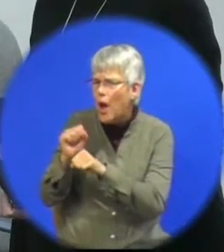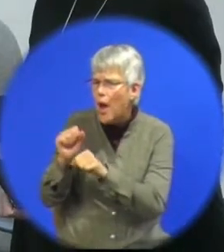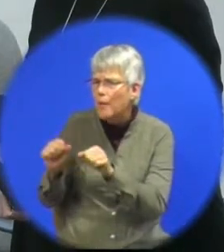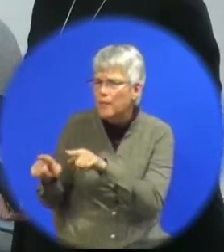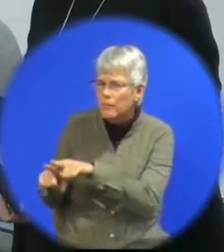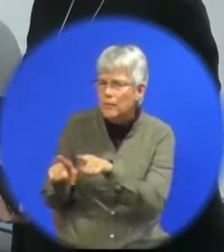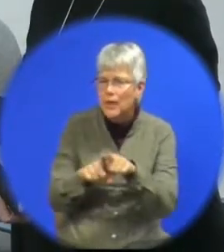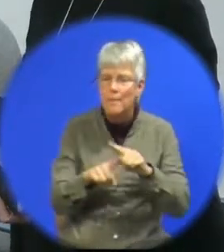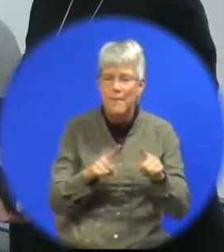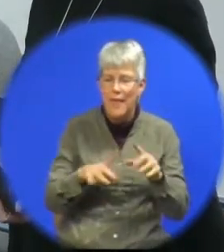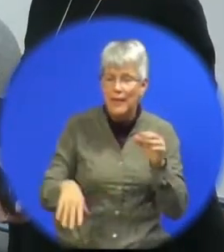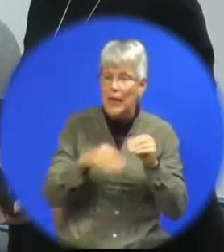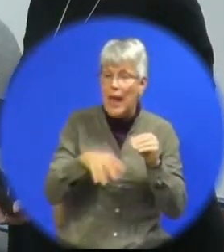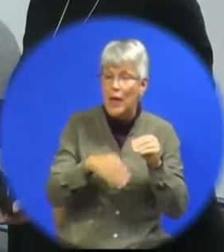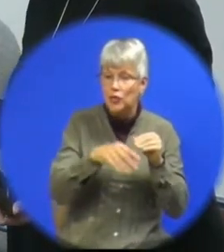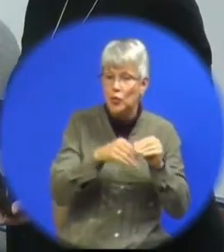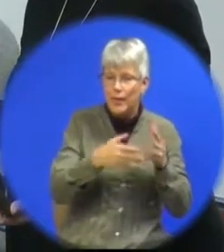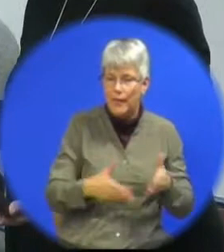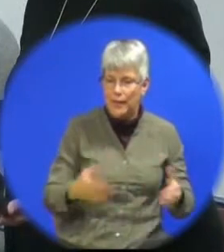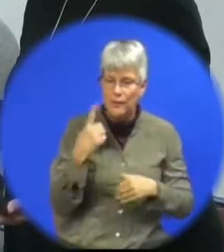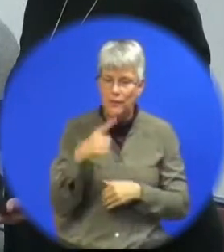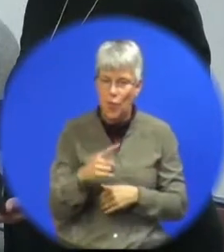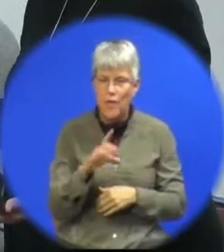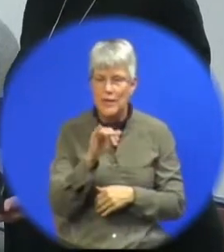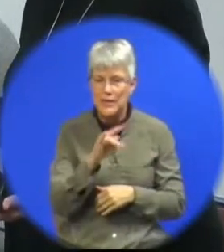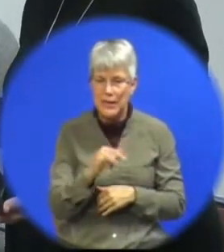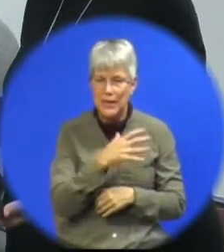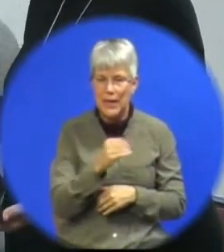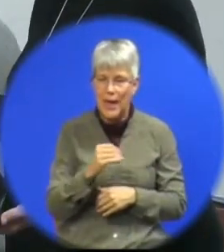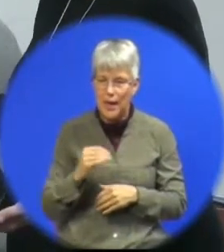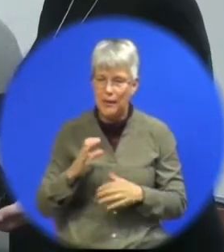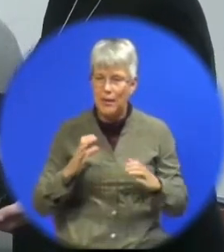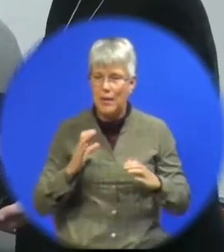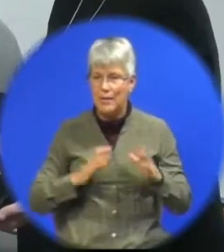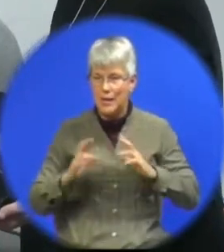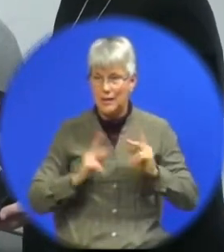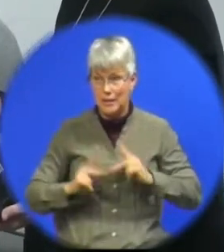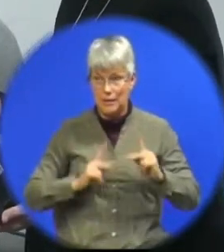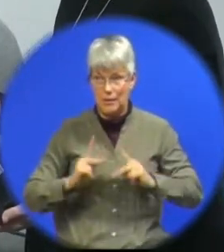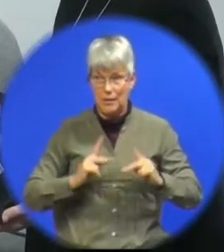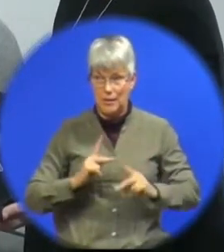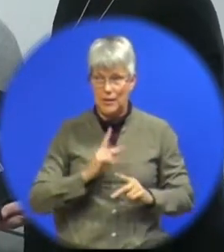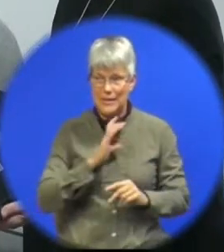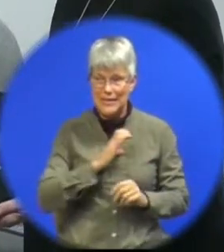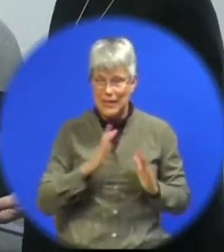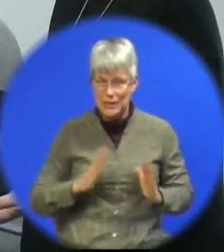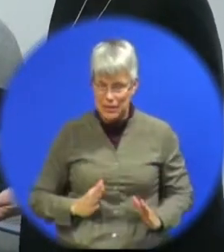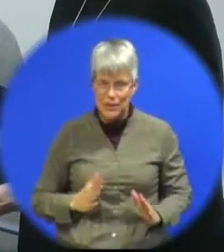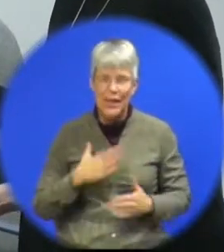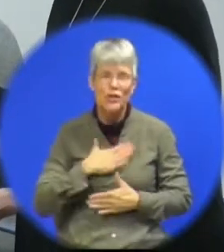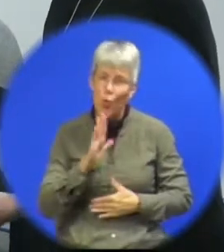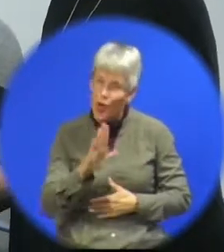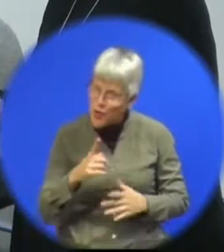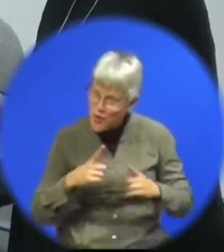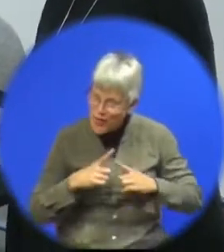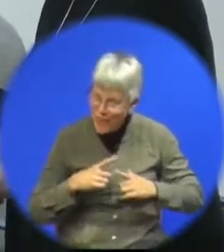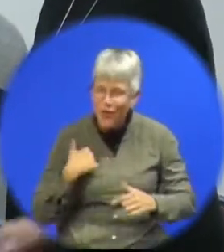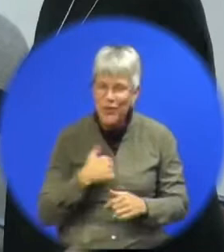just the extra thing too for this city and for its citizens. So enjoy your retirement, okay? And we thank you for